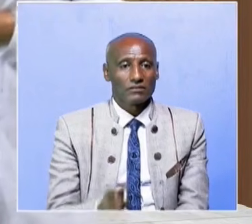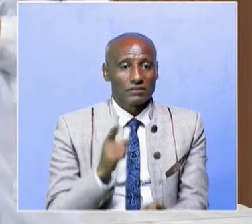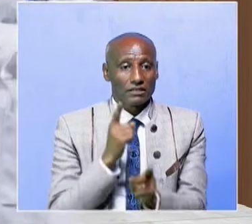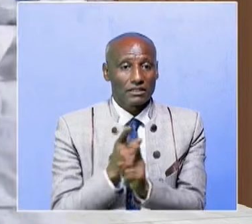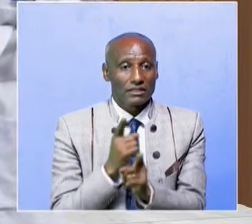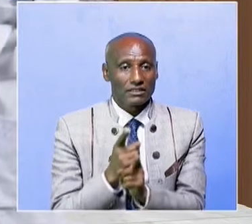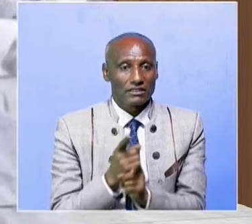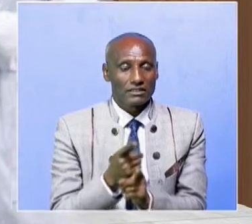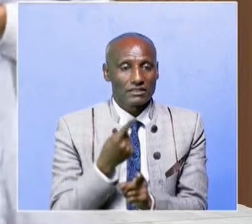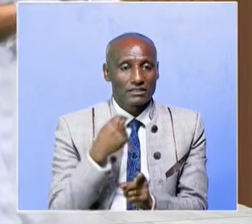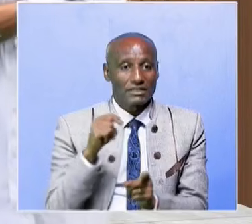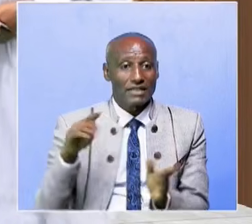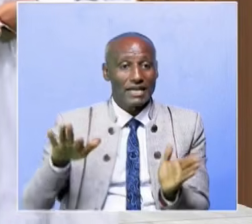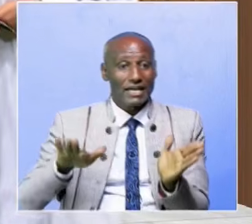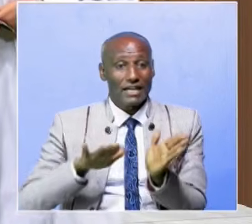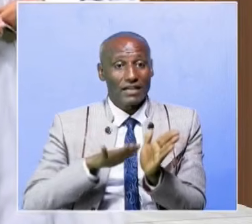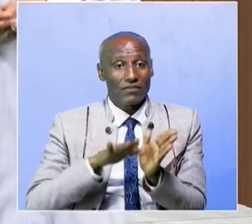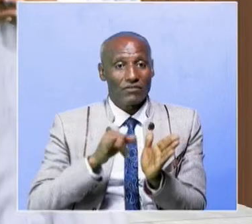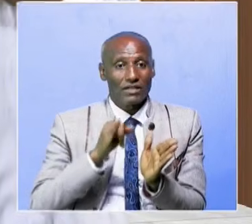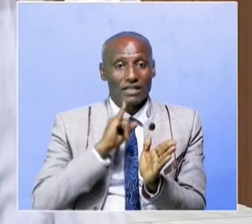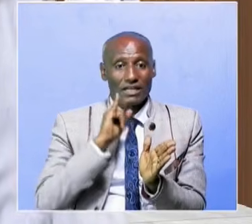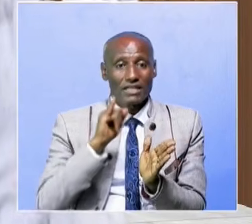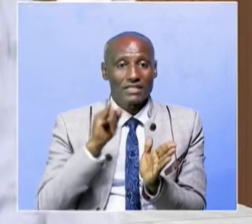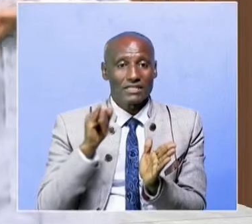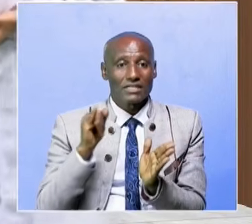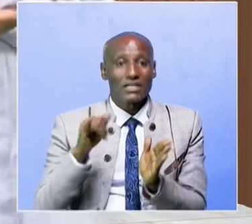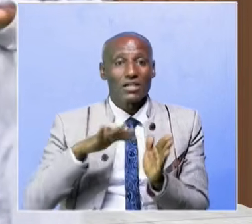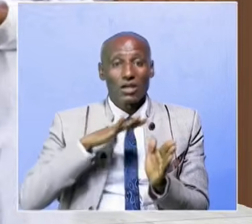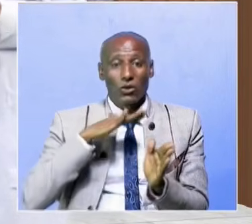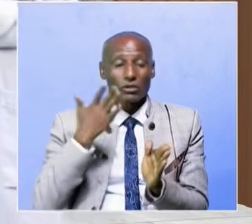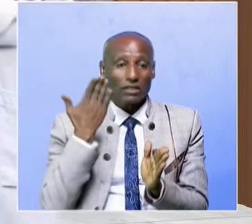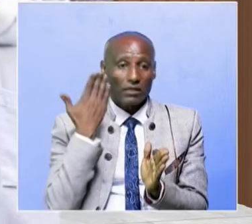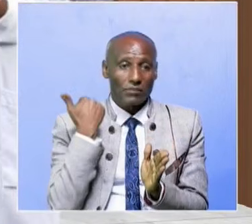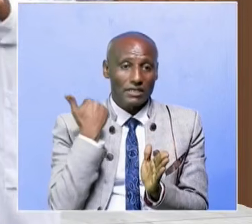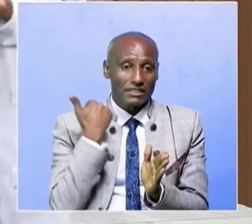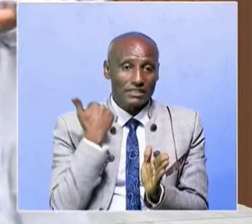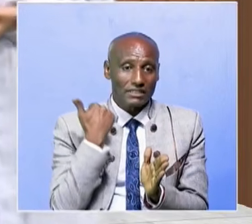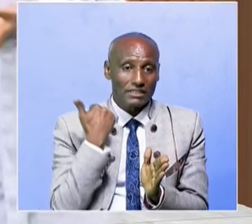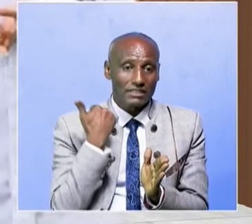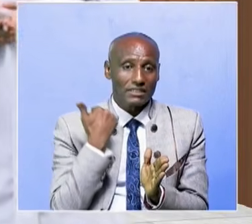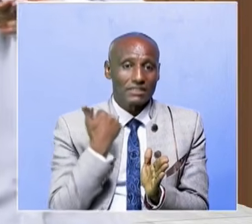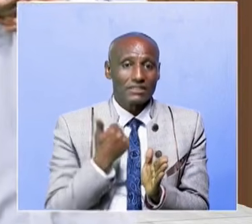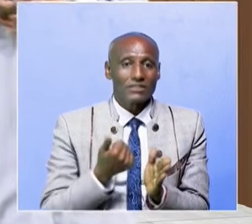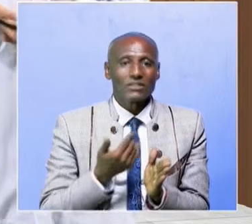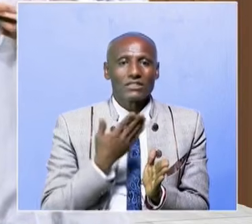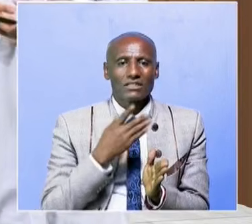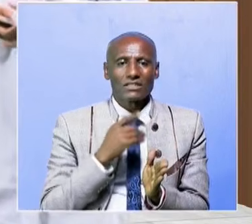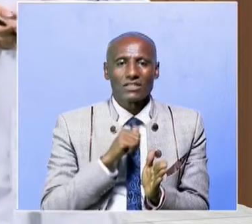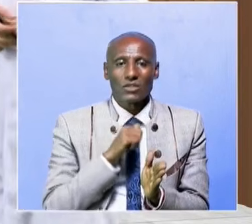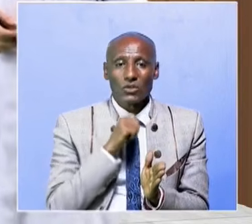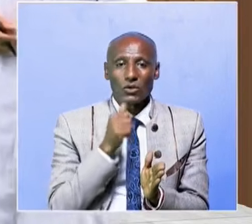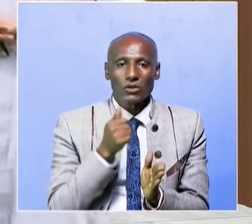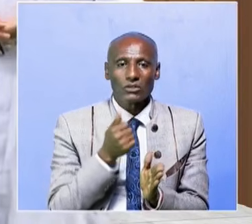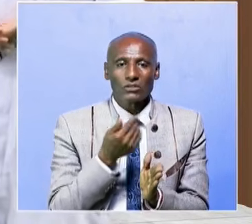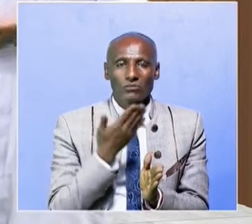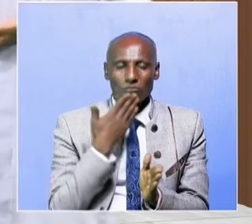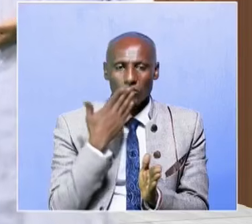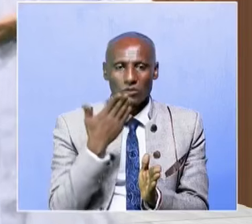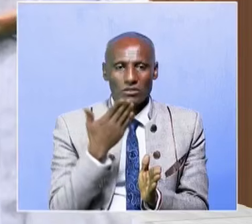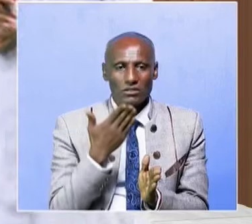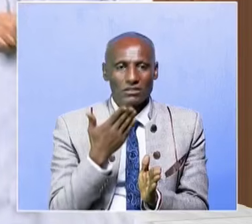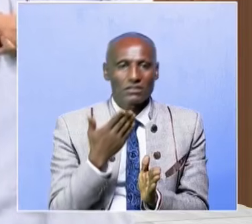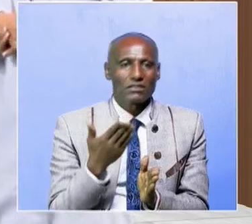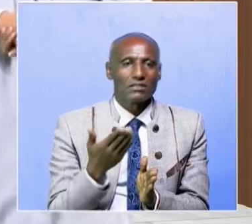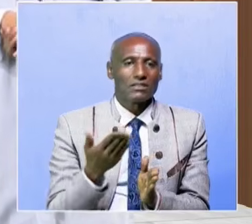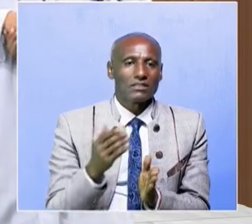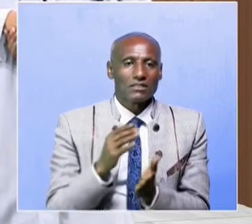The river is contaminated. It is polluted. It is not good. It's not safe for the environment.